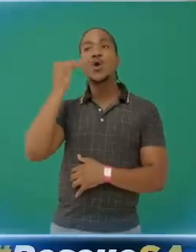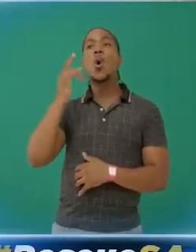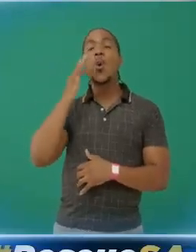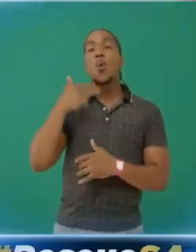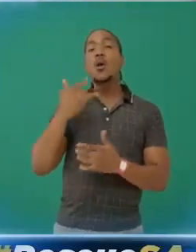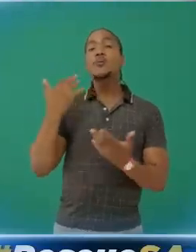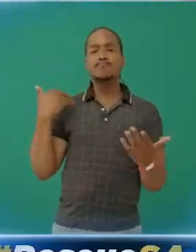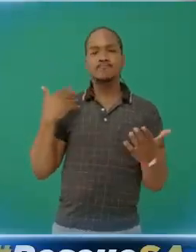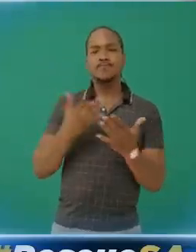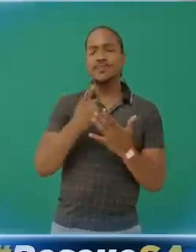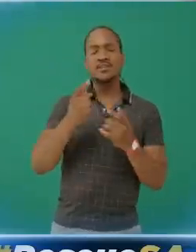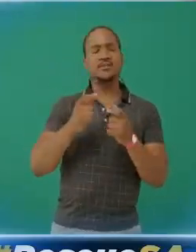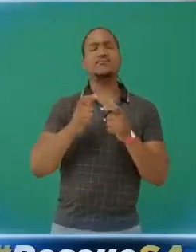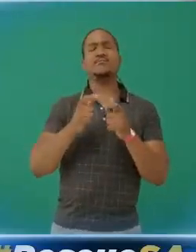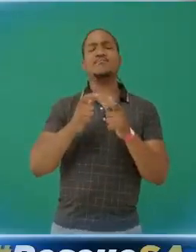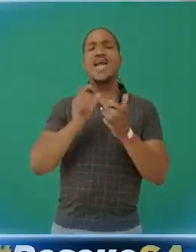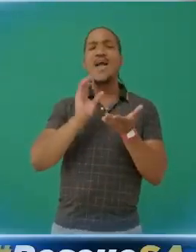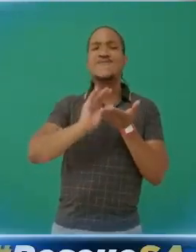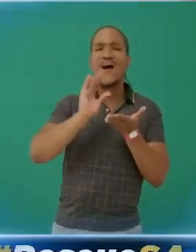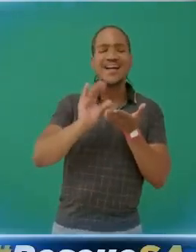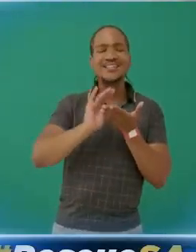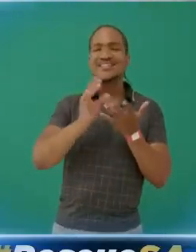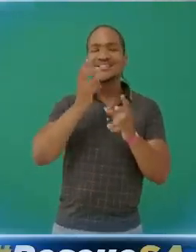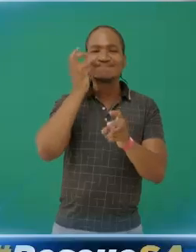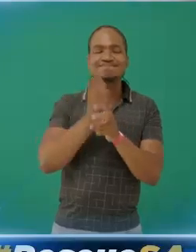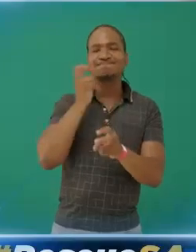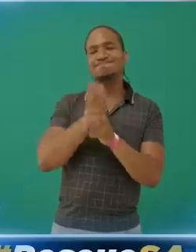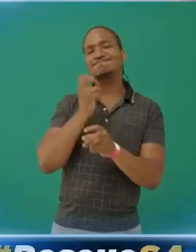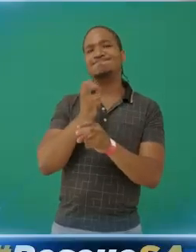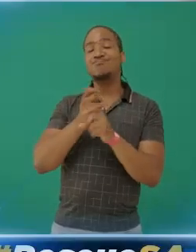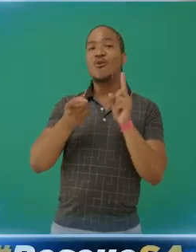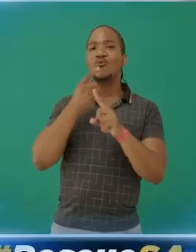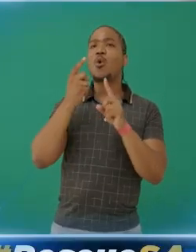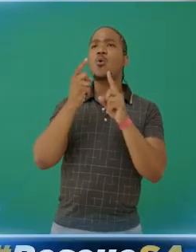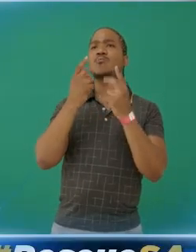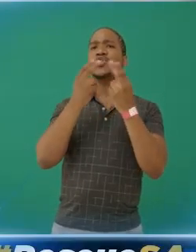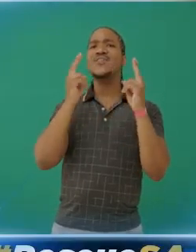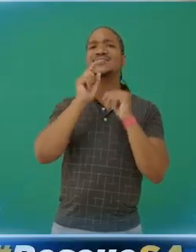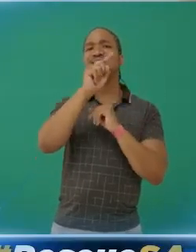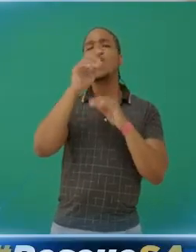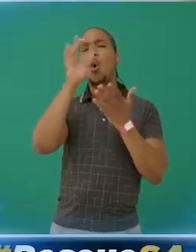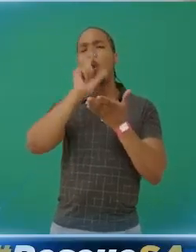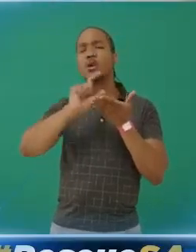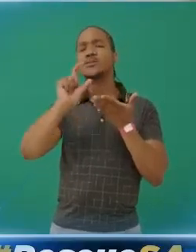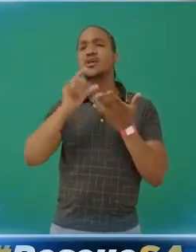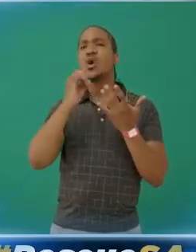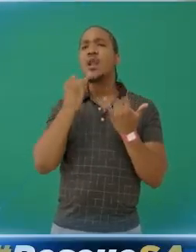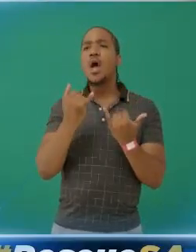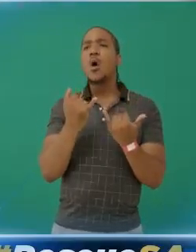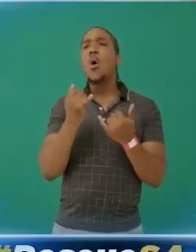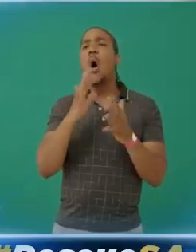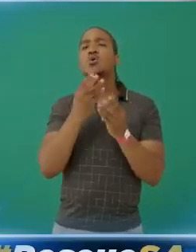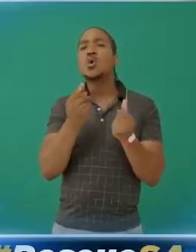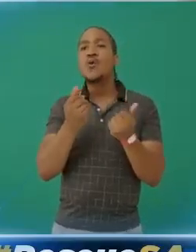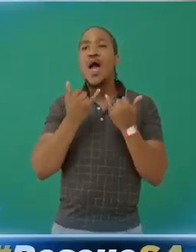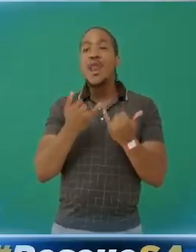been a massive issue in institutions of higher learning, even from our time. What is the DA's stance on this? Currently, we have a blade that